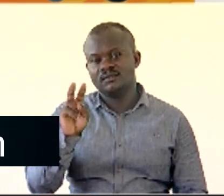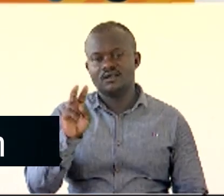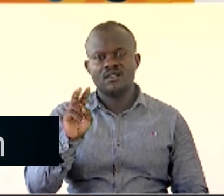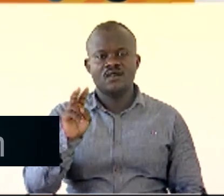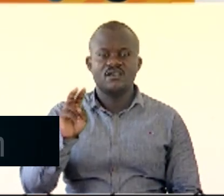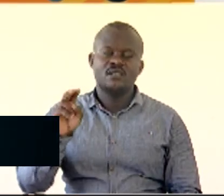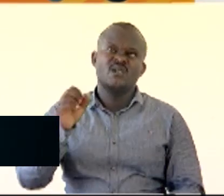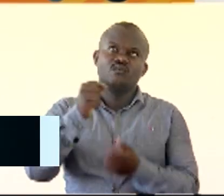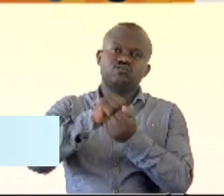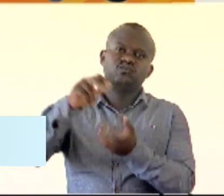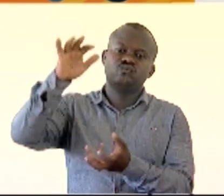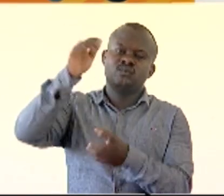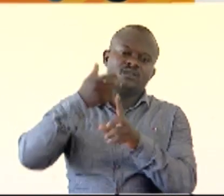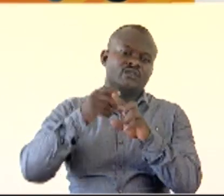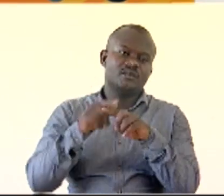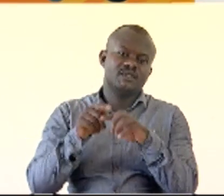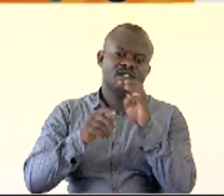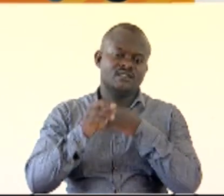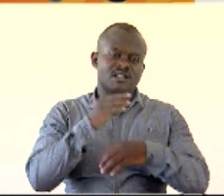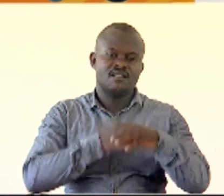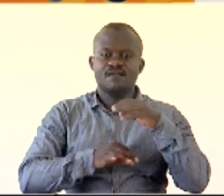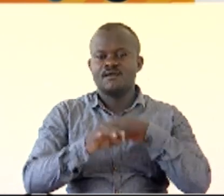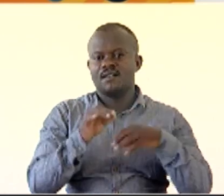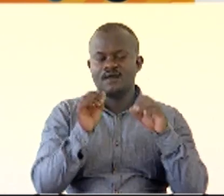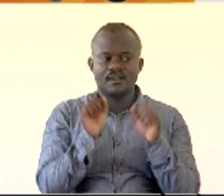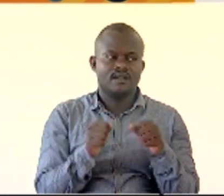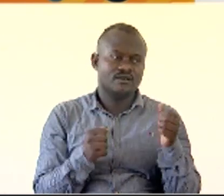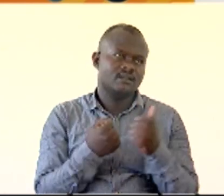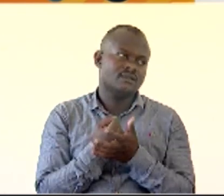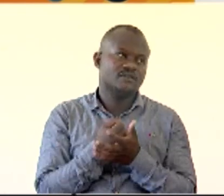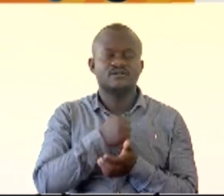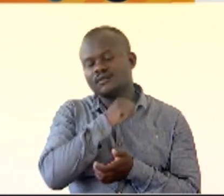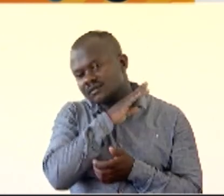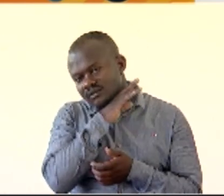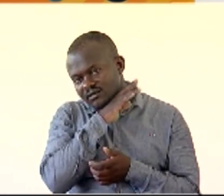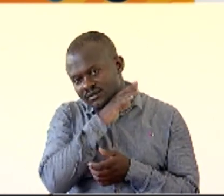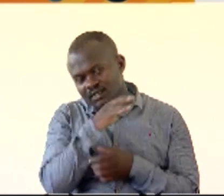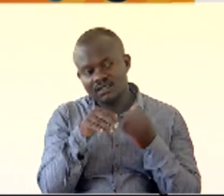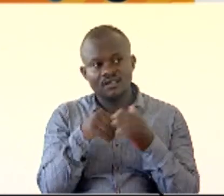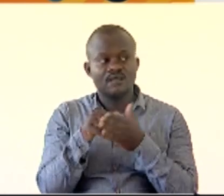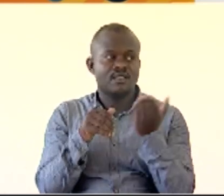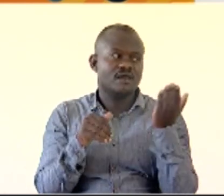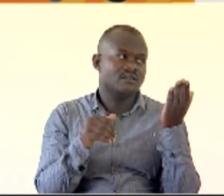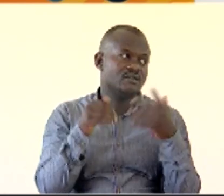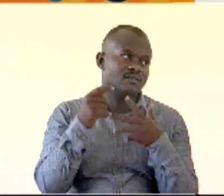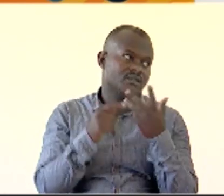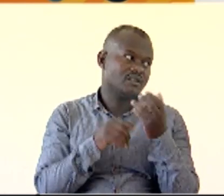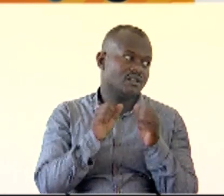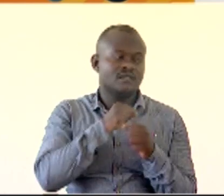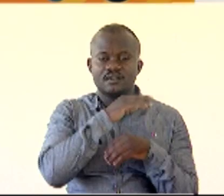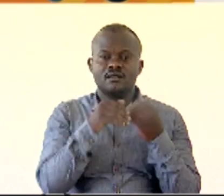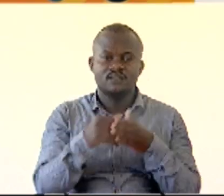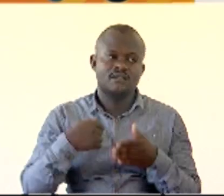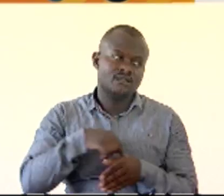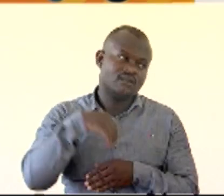fumes, gases from different industries can cause pollution. Dust particles can pollute our